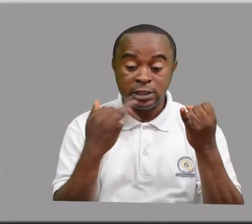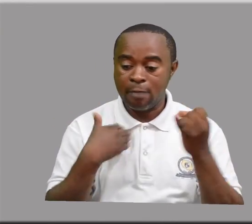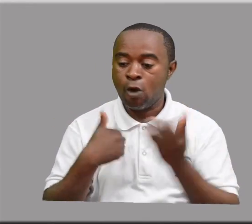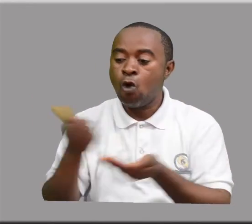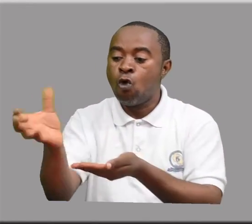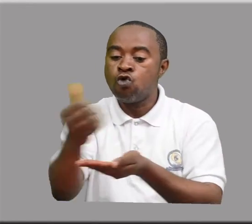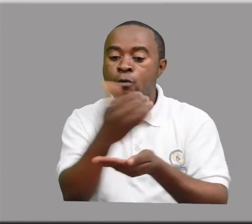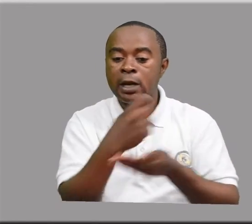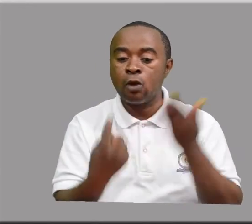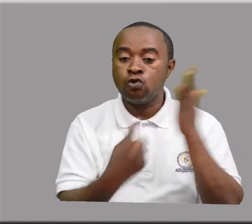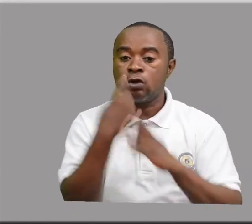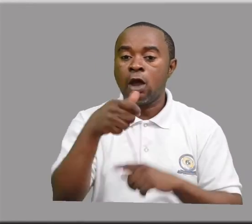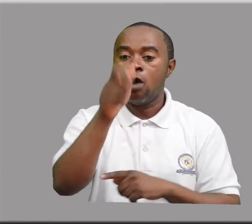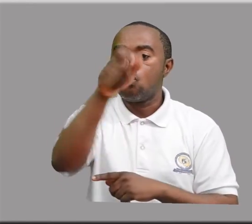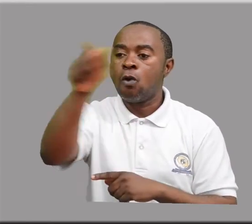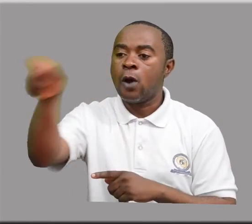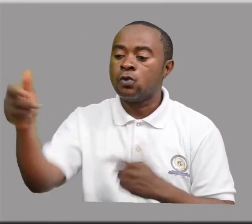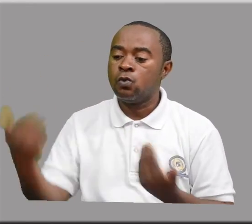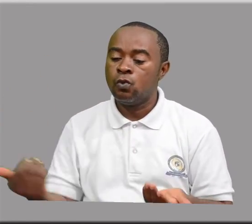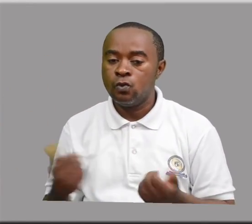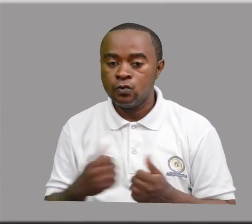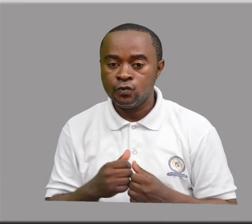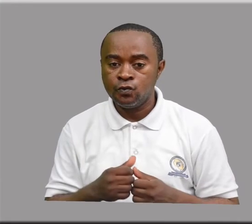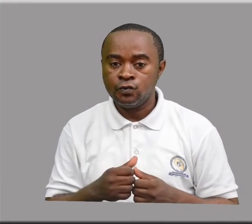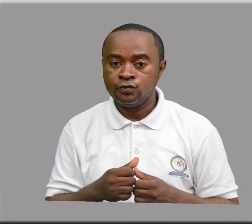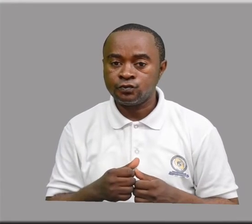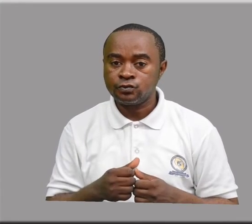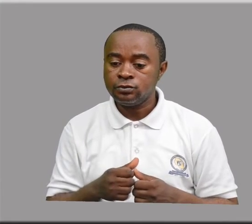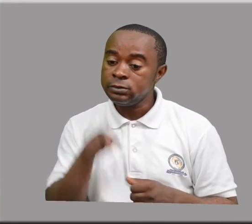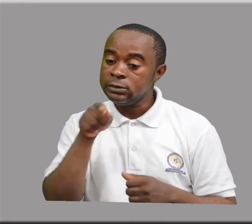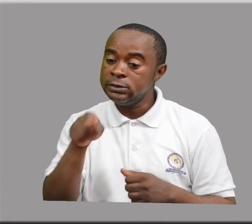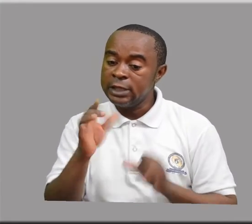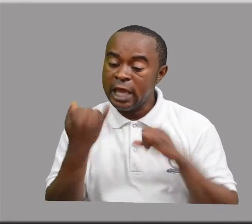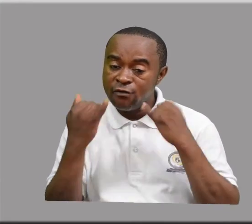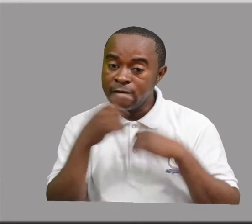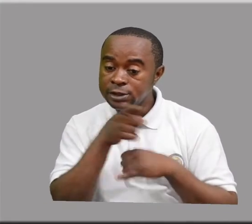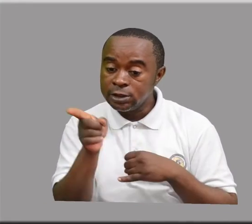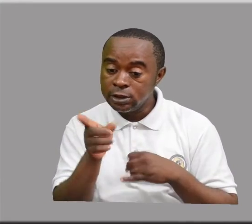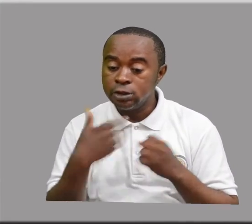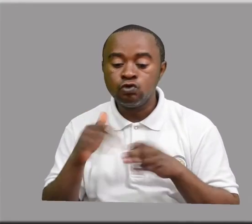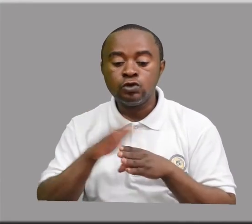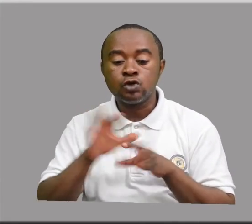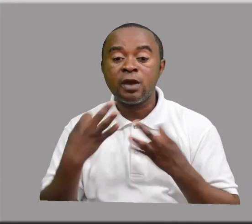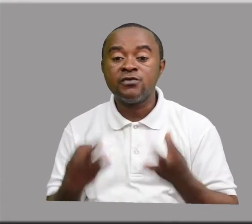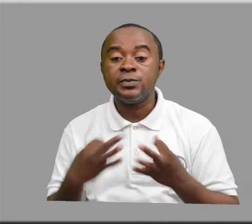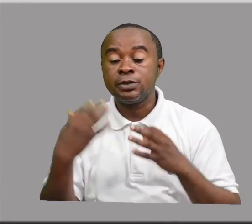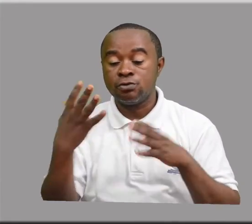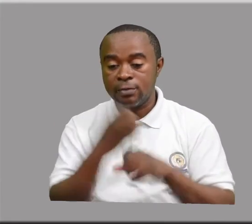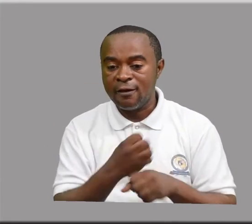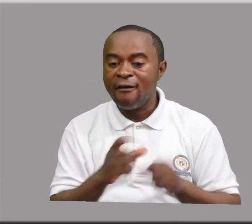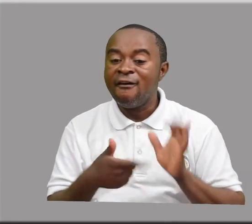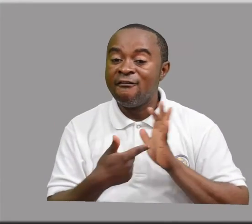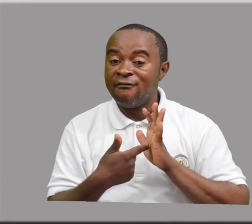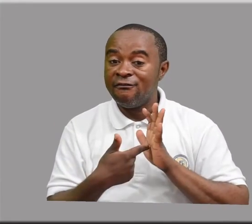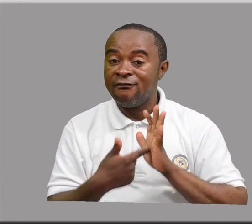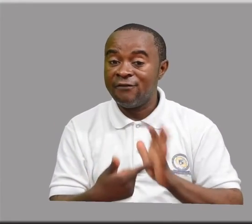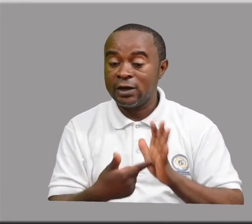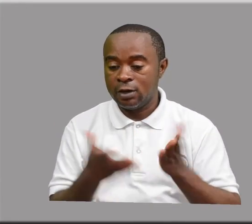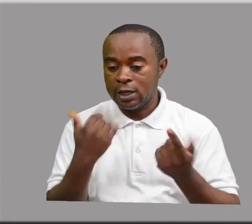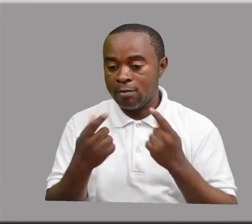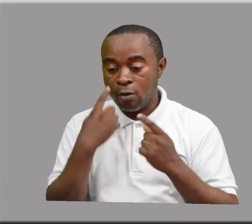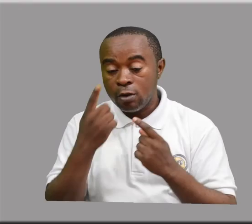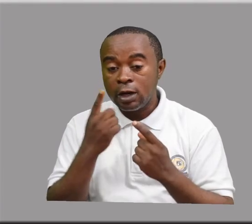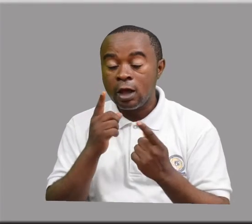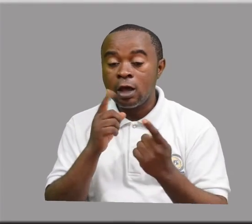got. You are giving meaning to the information that you got. If, for example, you found that a lot